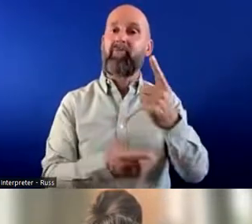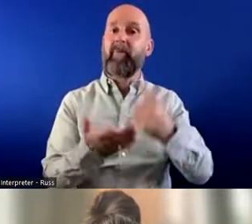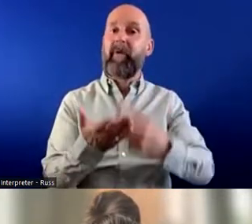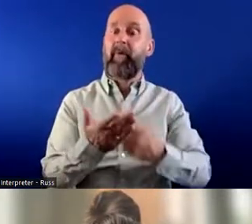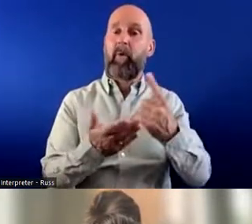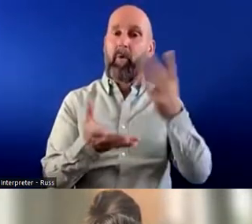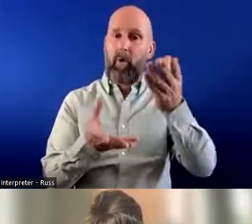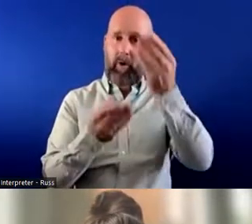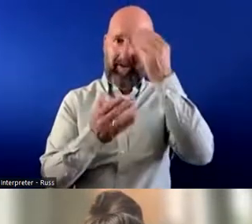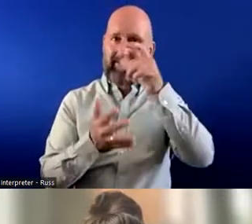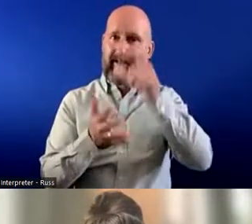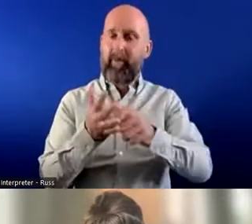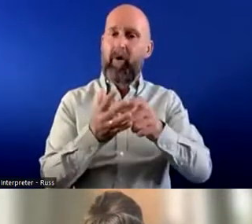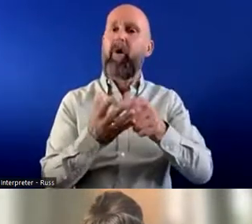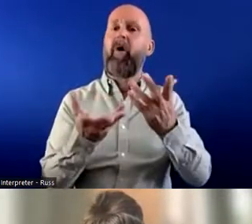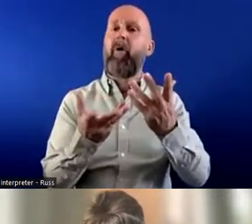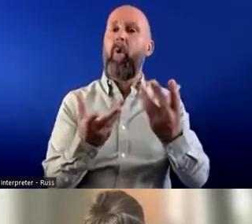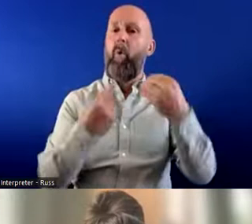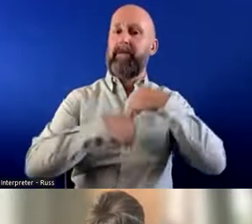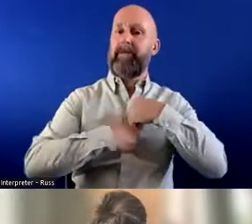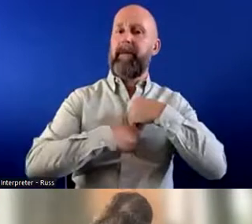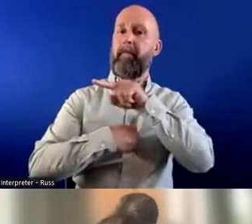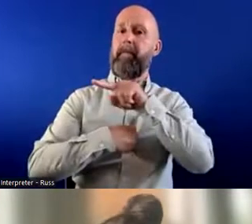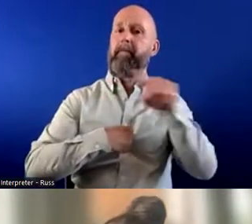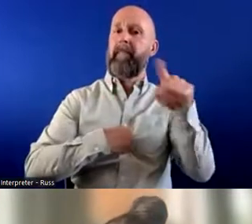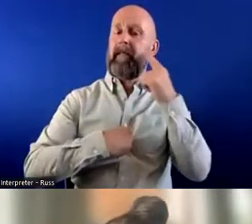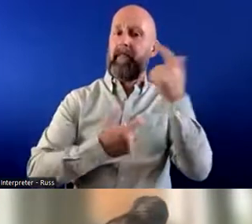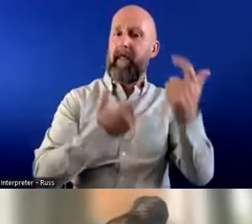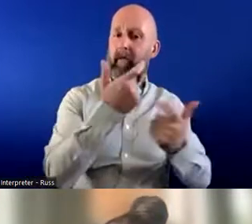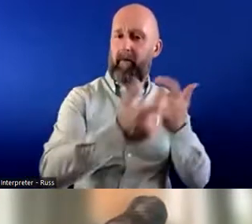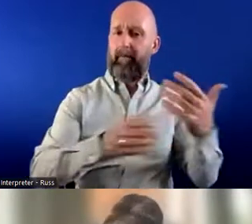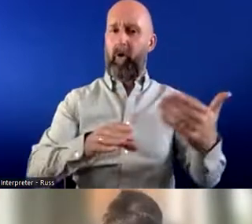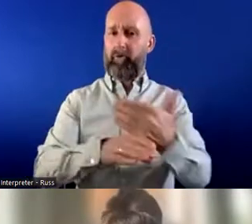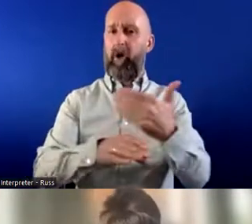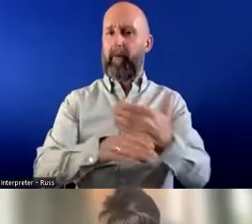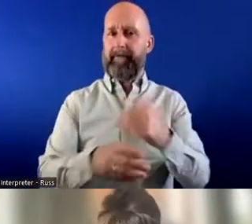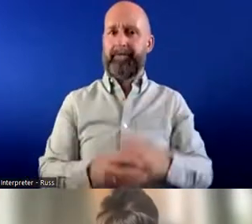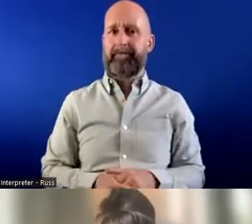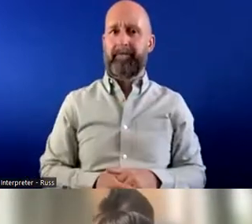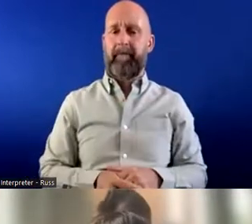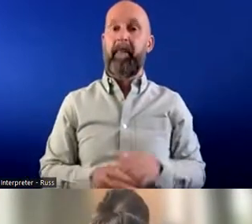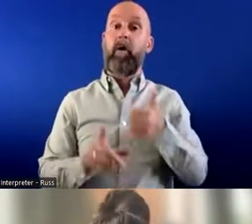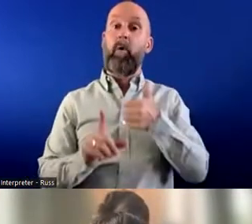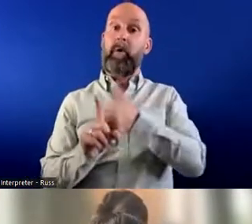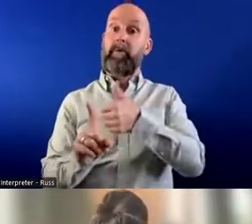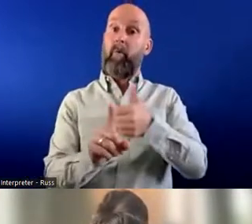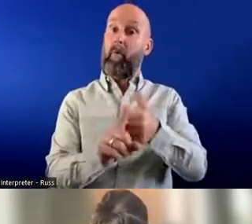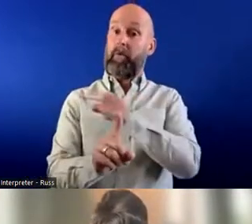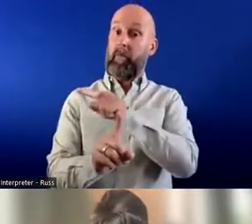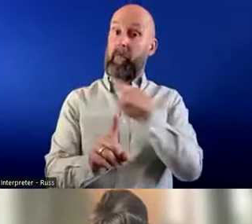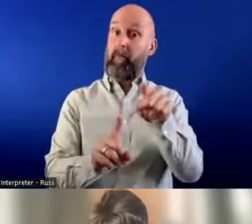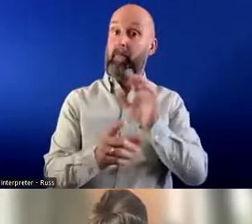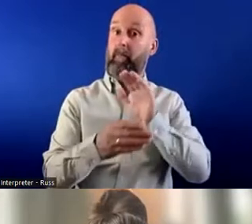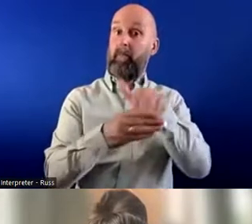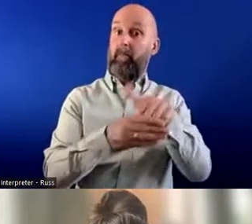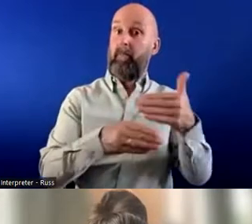difficulties and autism who are on the search for employment, and, and support those individuals into jobs with the